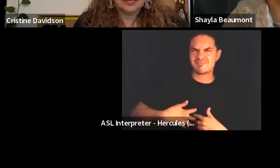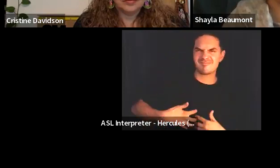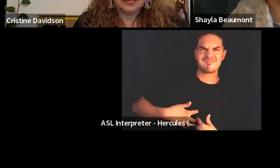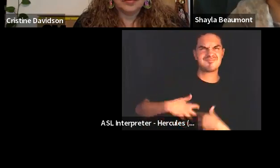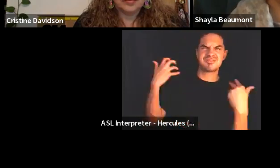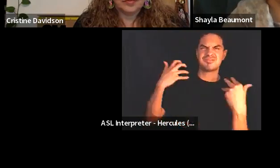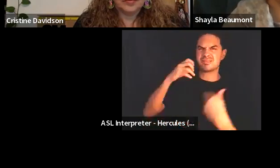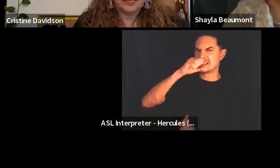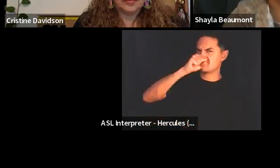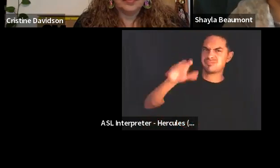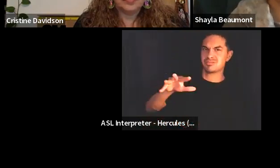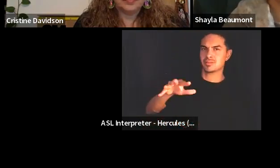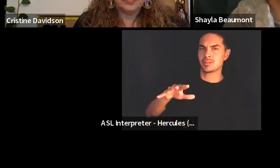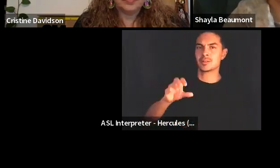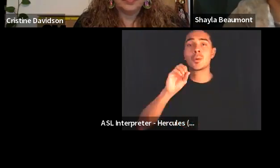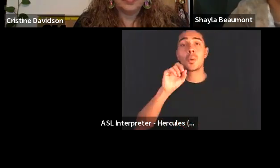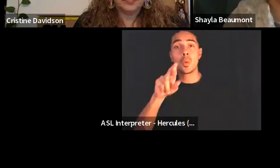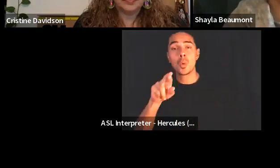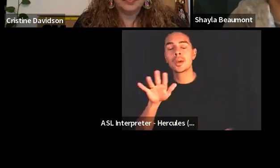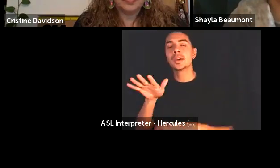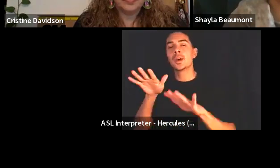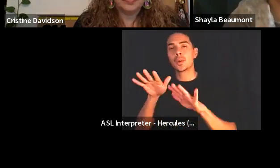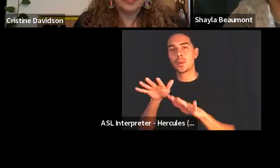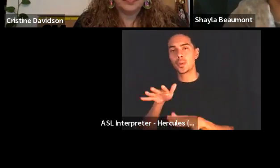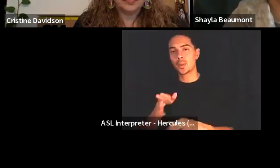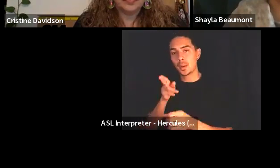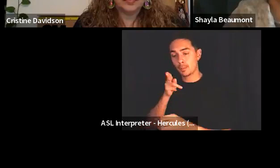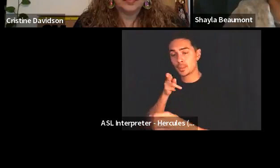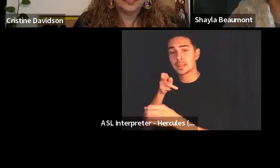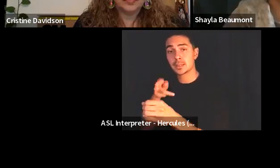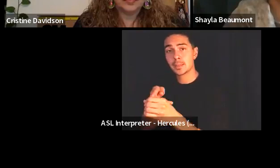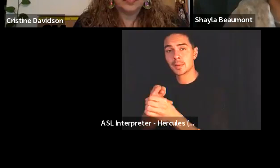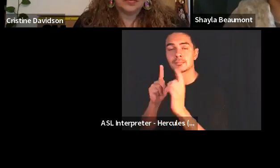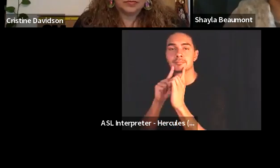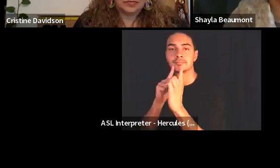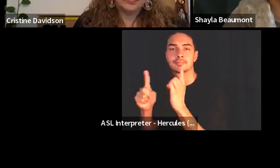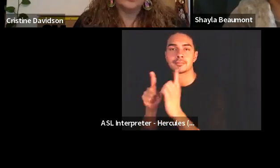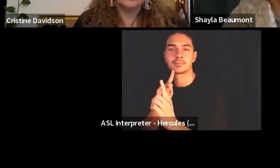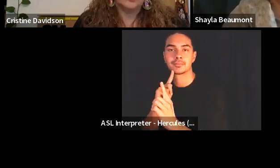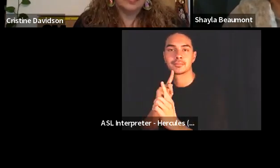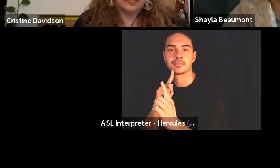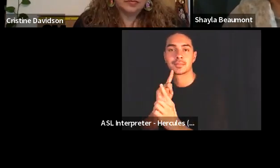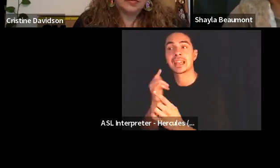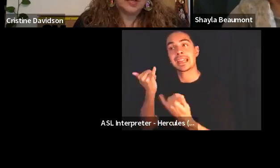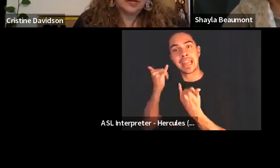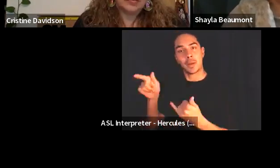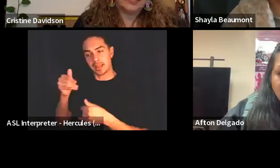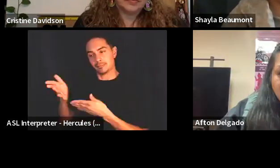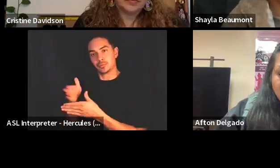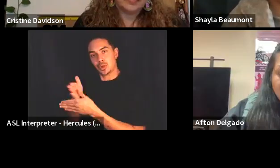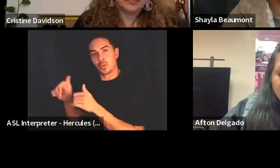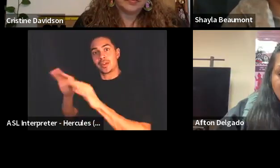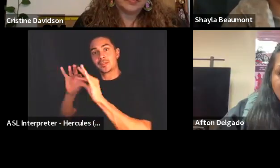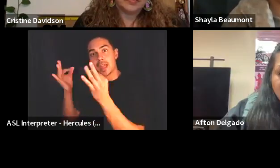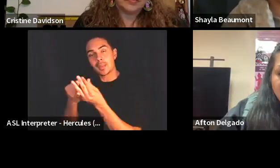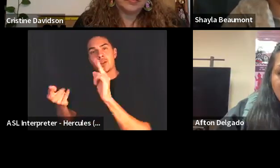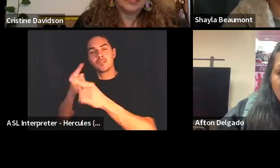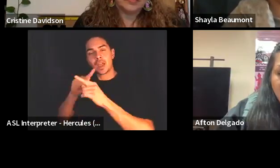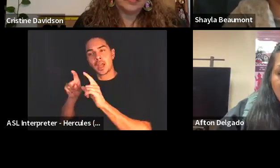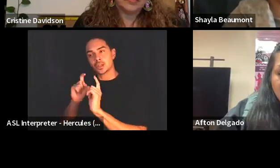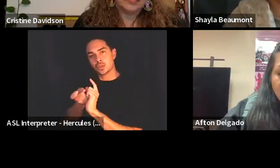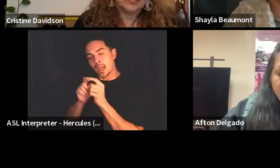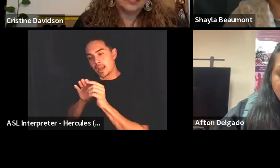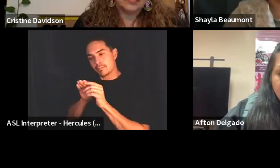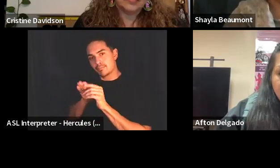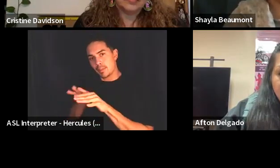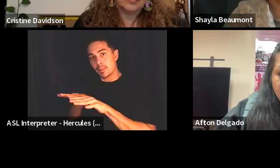participate. And that happens in our movement with domestic violence, sexual violence, trafficking, and just like being